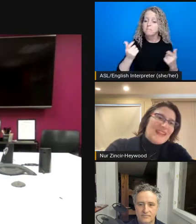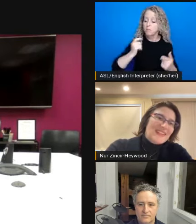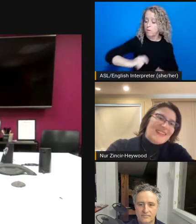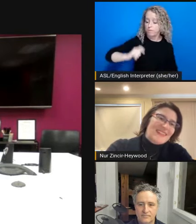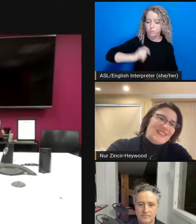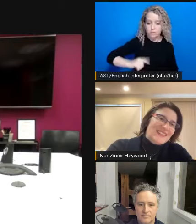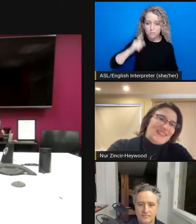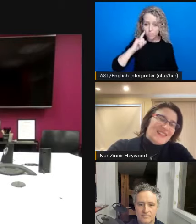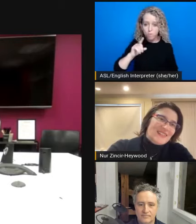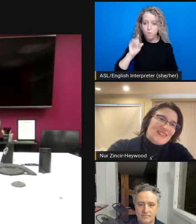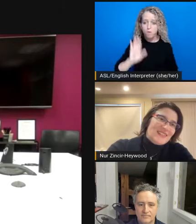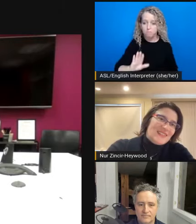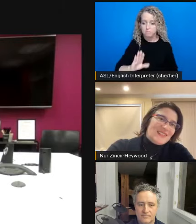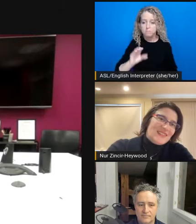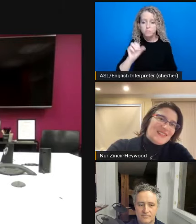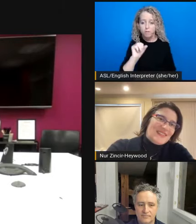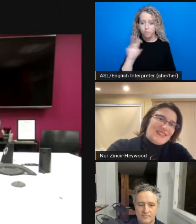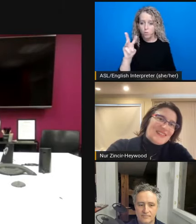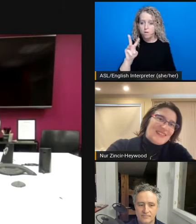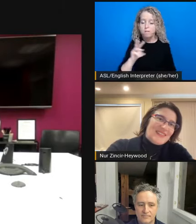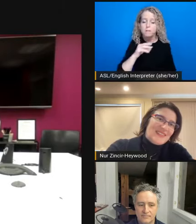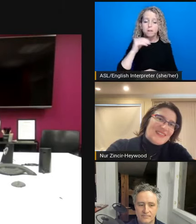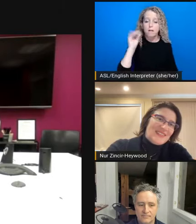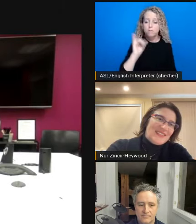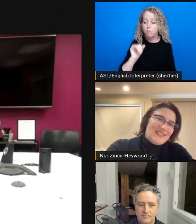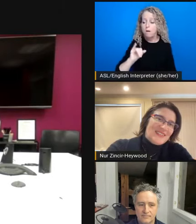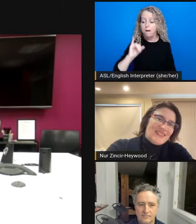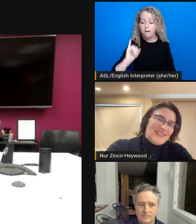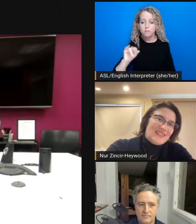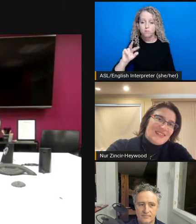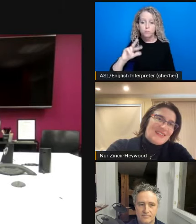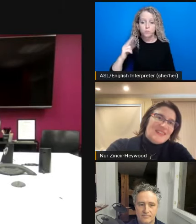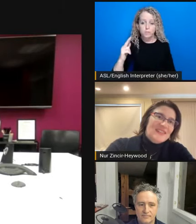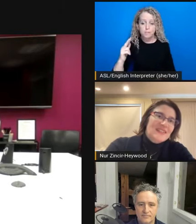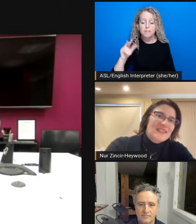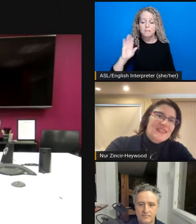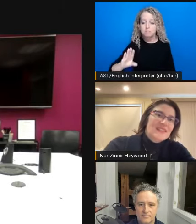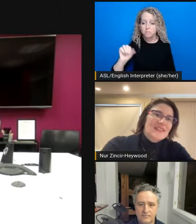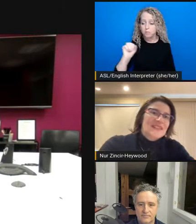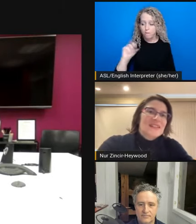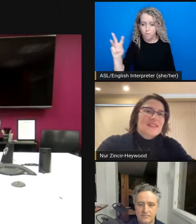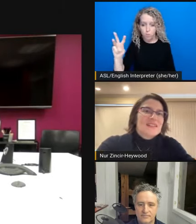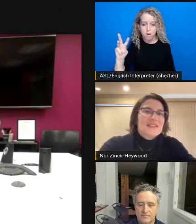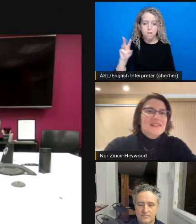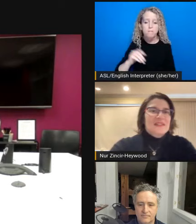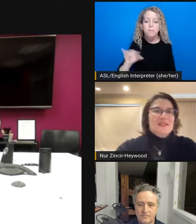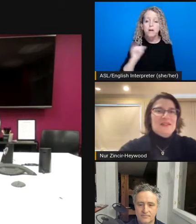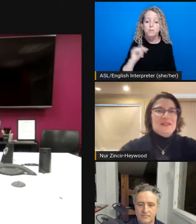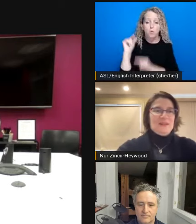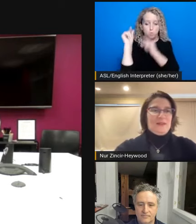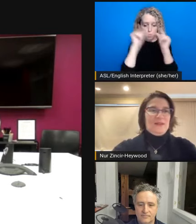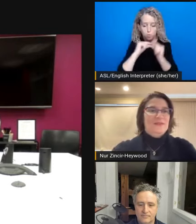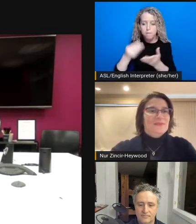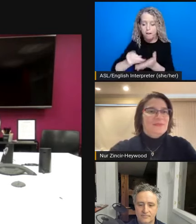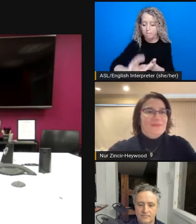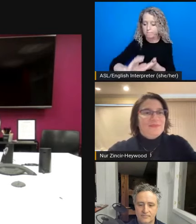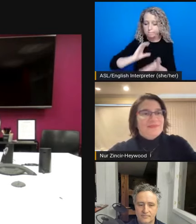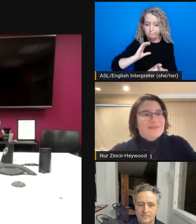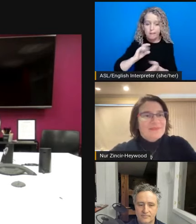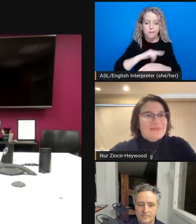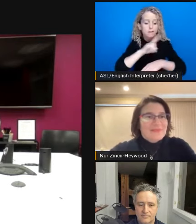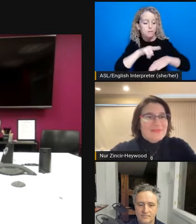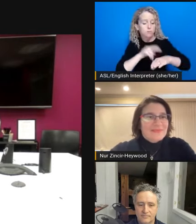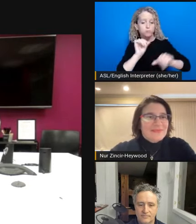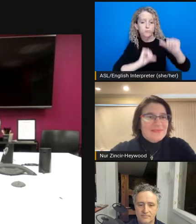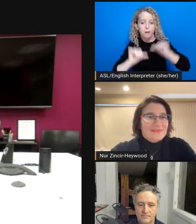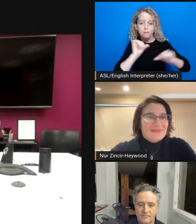and IEEE Transactions on Software Engineering. He has received funding from Google and the National Sciences and